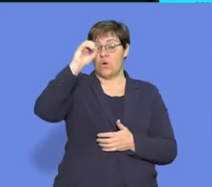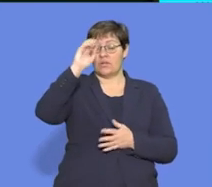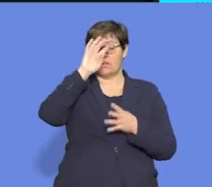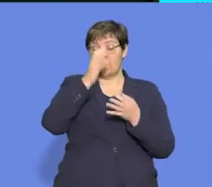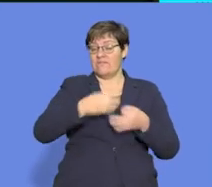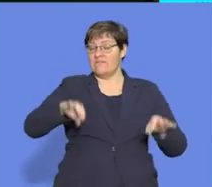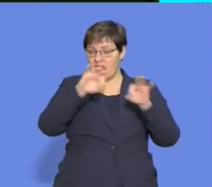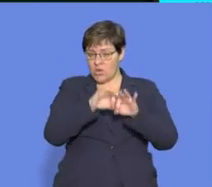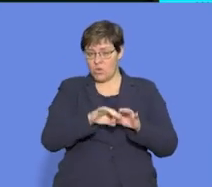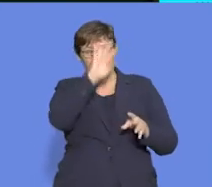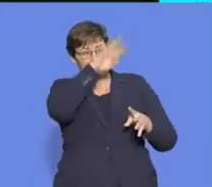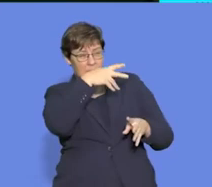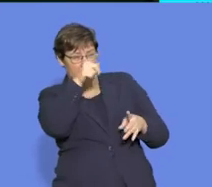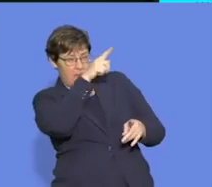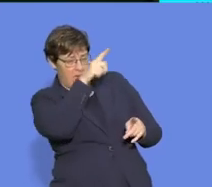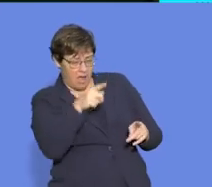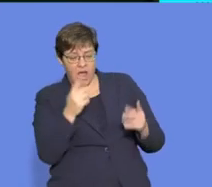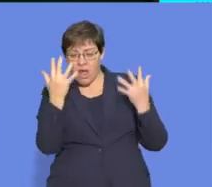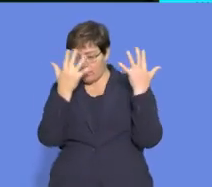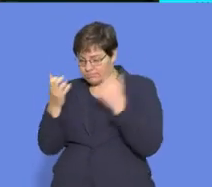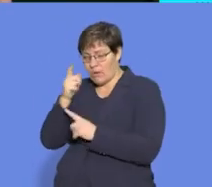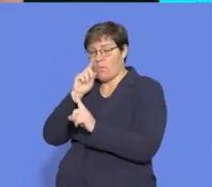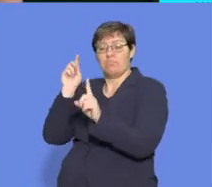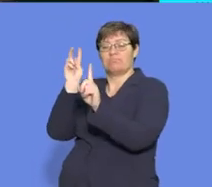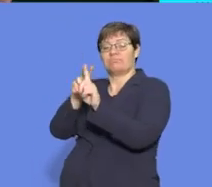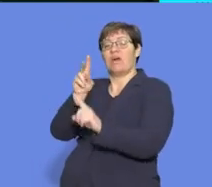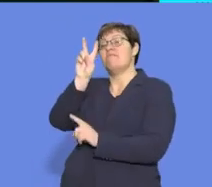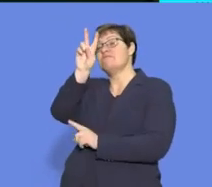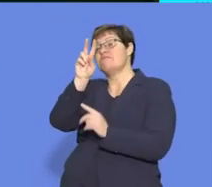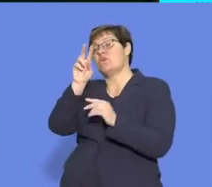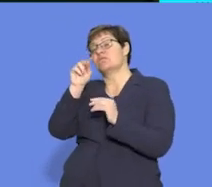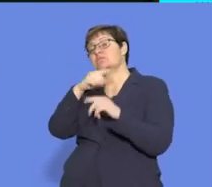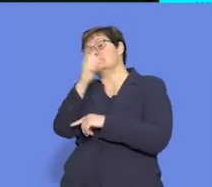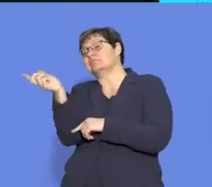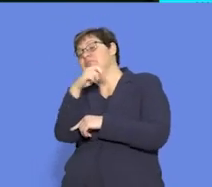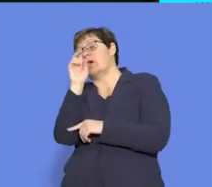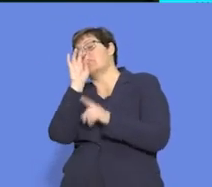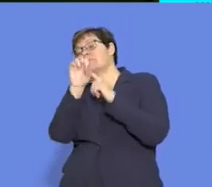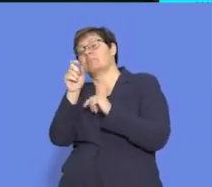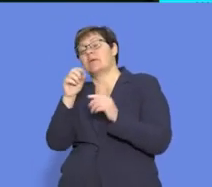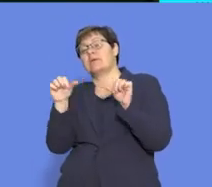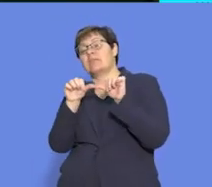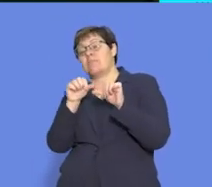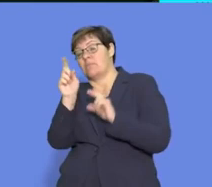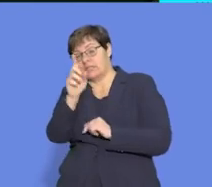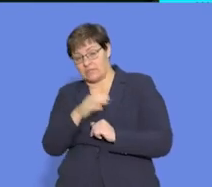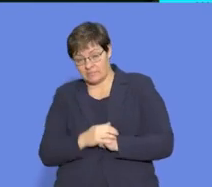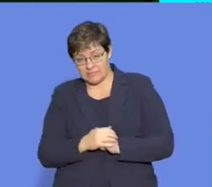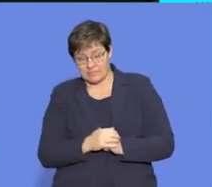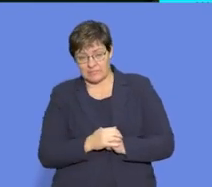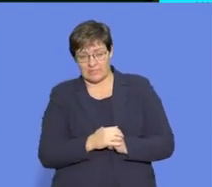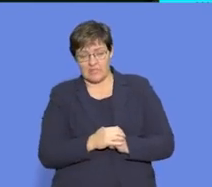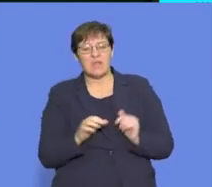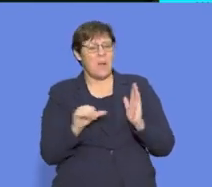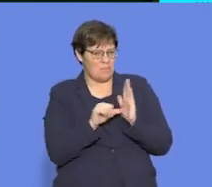potentials, E naught values, on our table to calculate the predicted voltmeter value. So that's quite